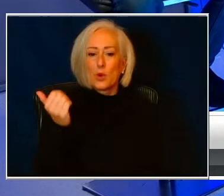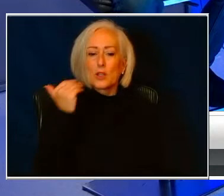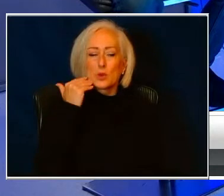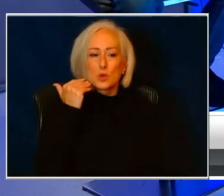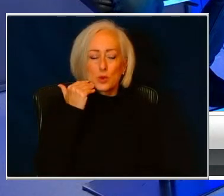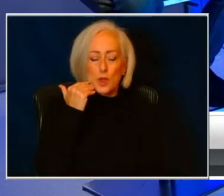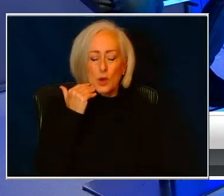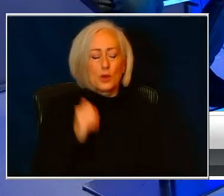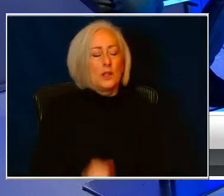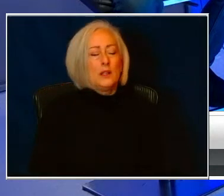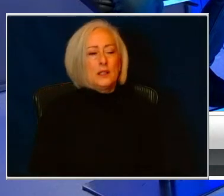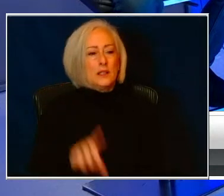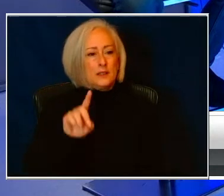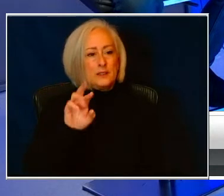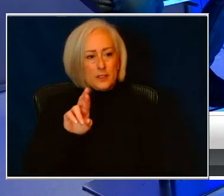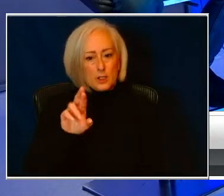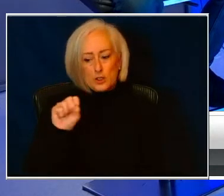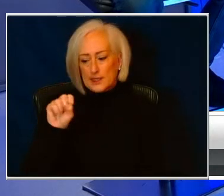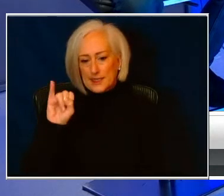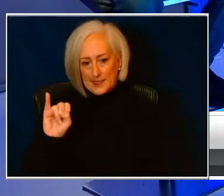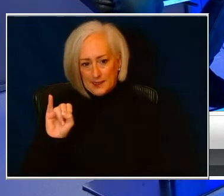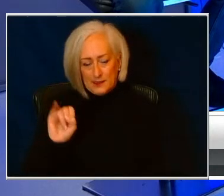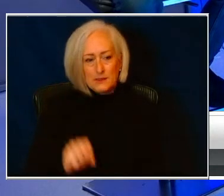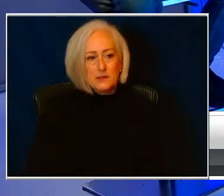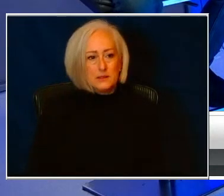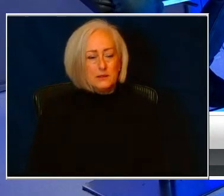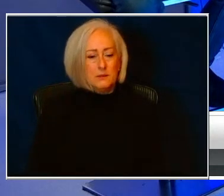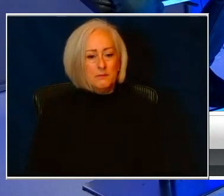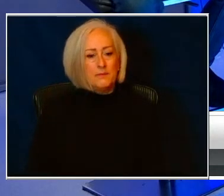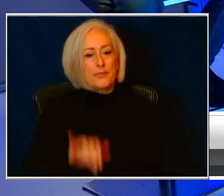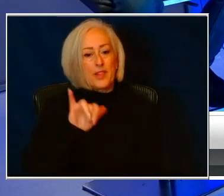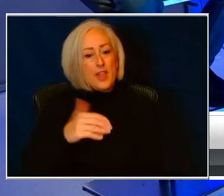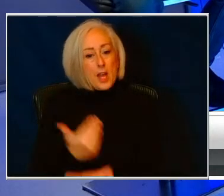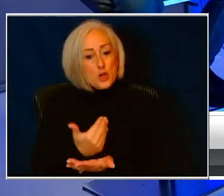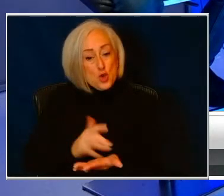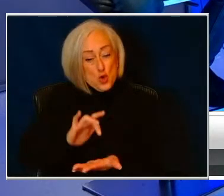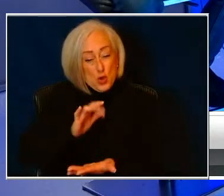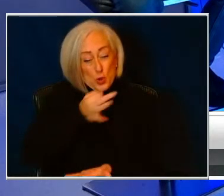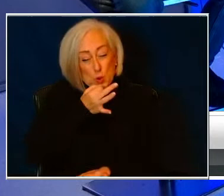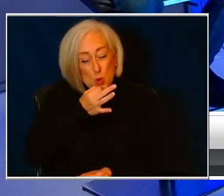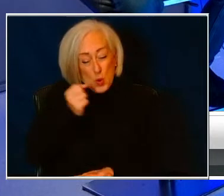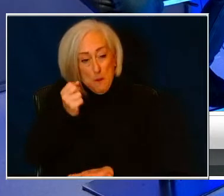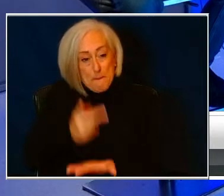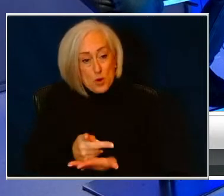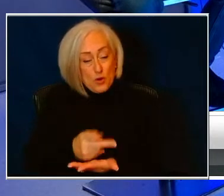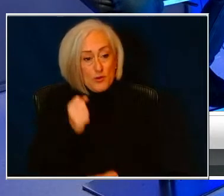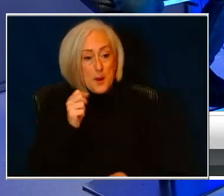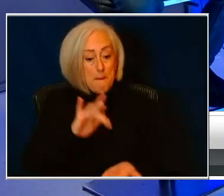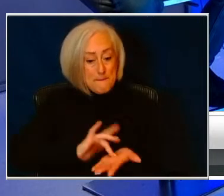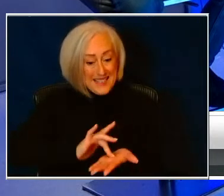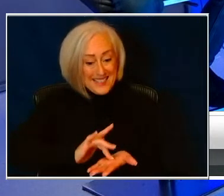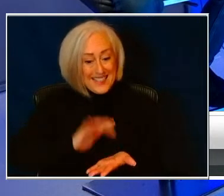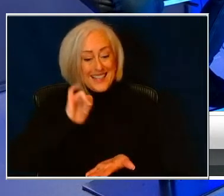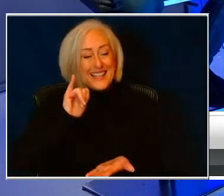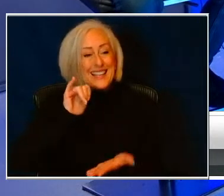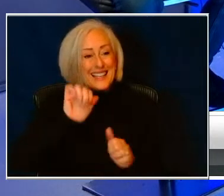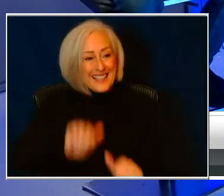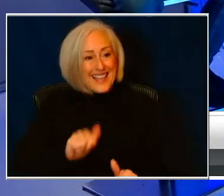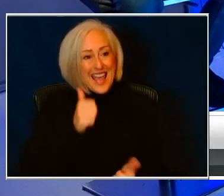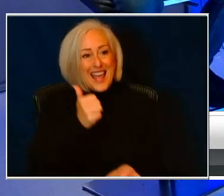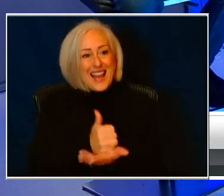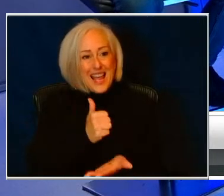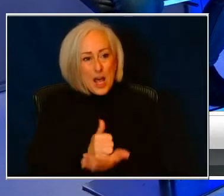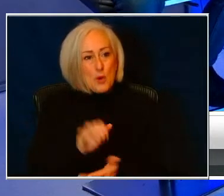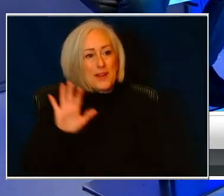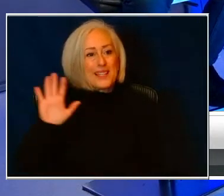know if or think this soon-to-be FDA-approved medication could help his mother preserve what memory she has left? You